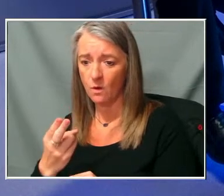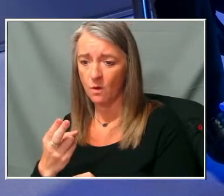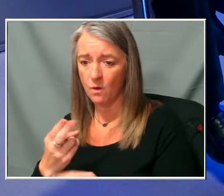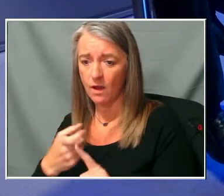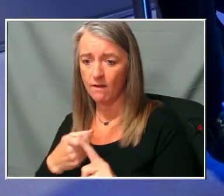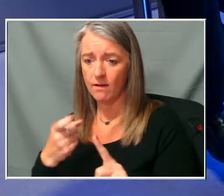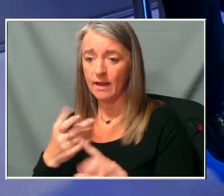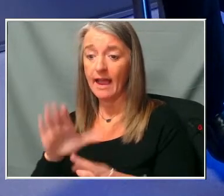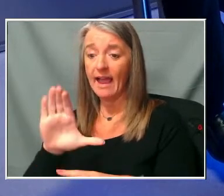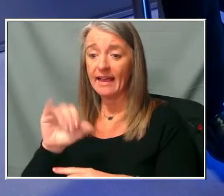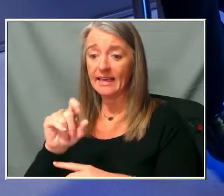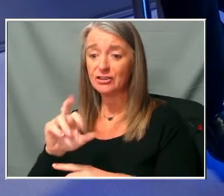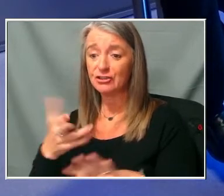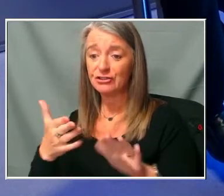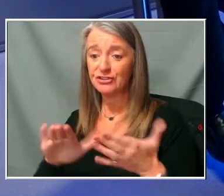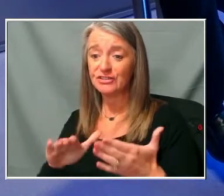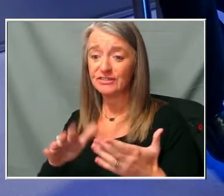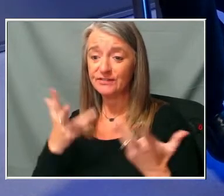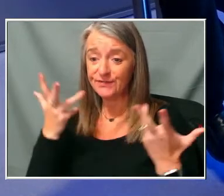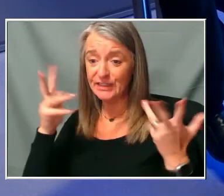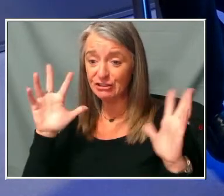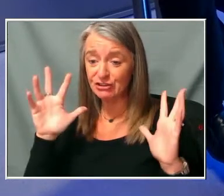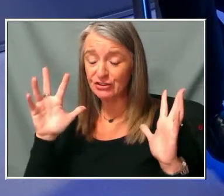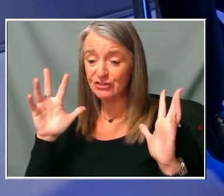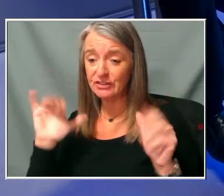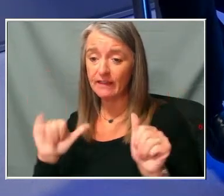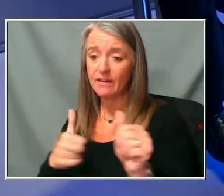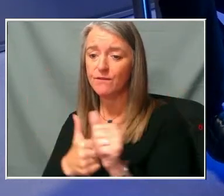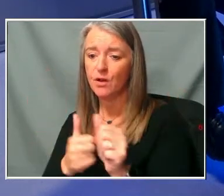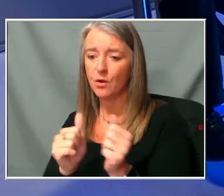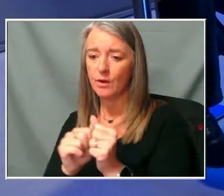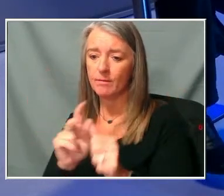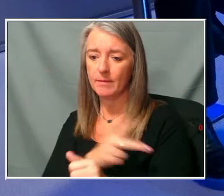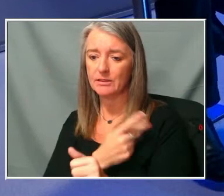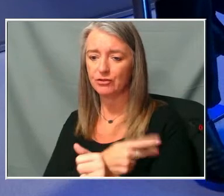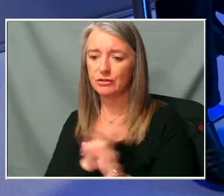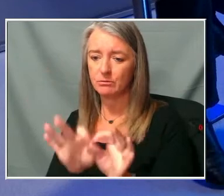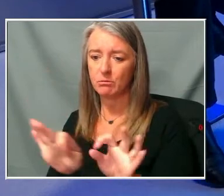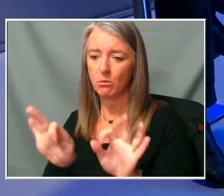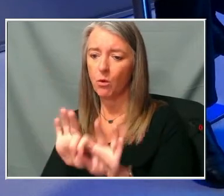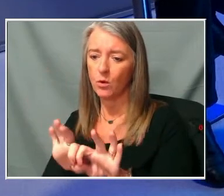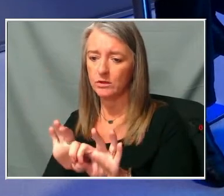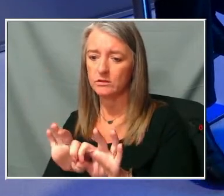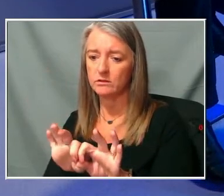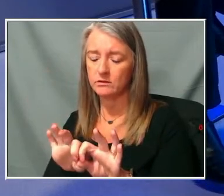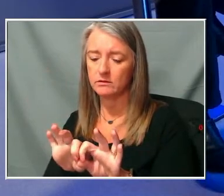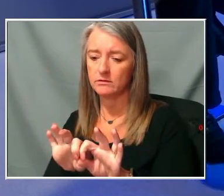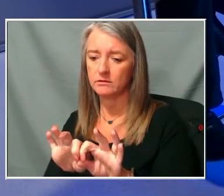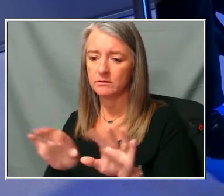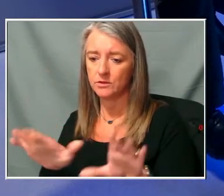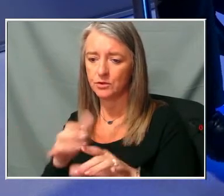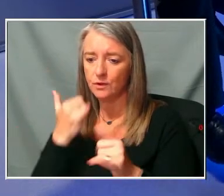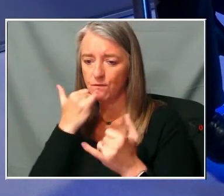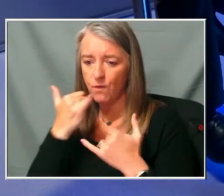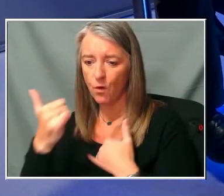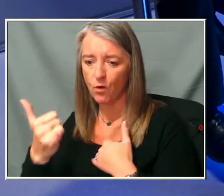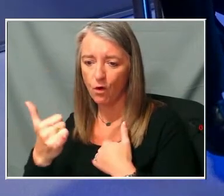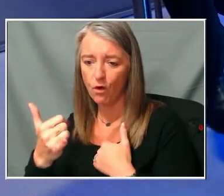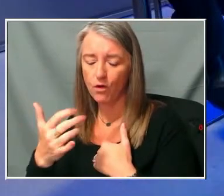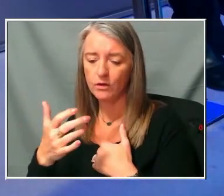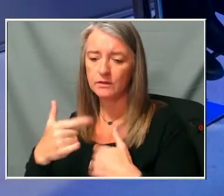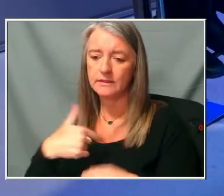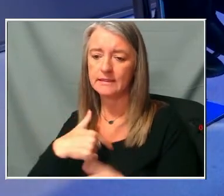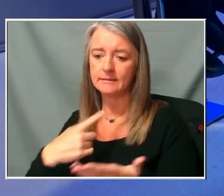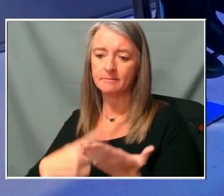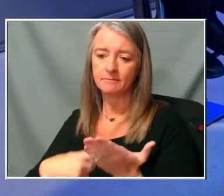then late phase effects, and that's why we follow up with patients. And I think that's, doing the phone calls that I sometimes